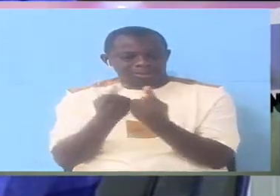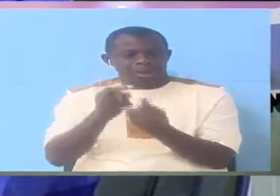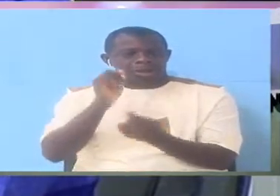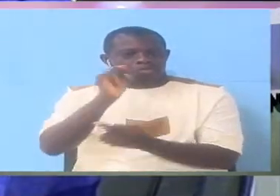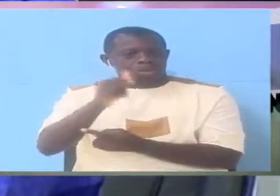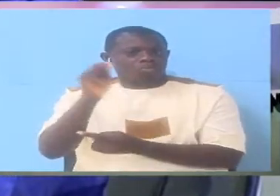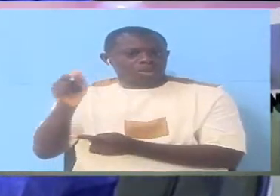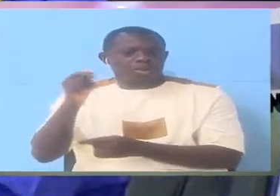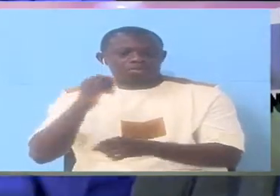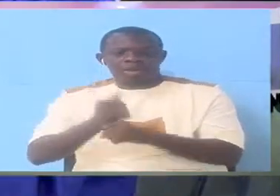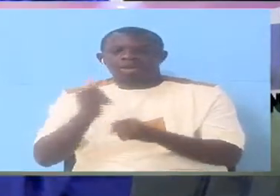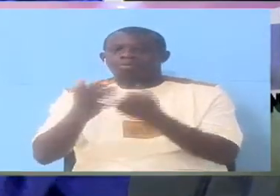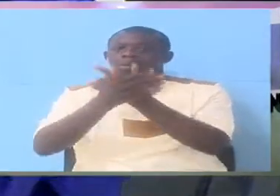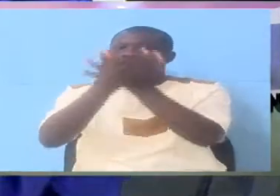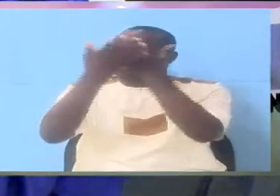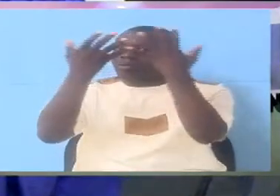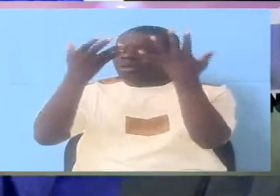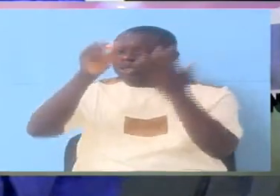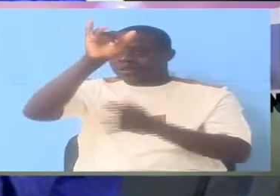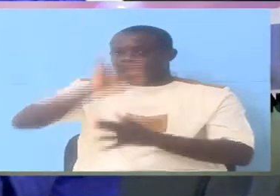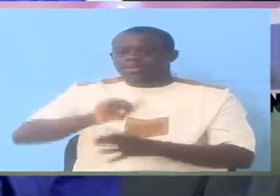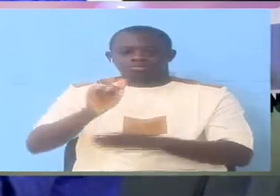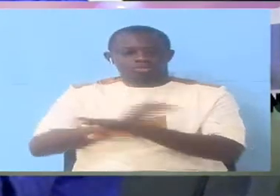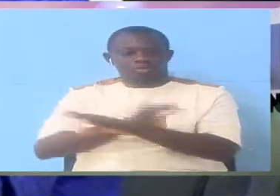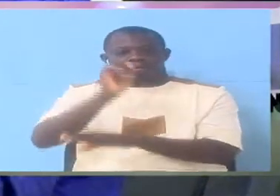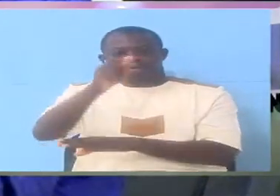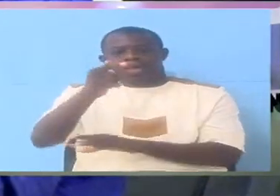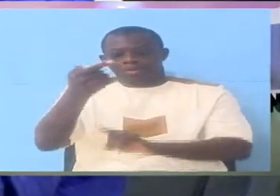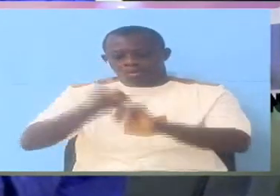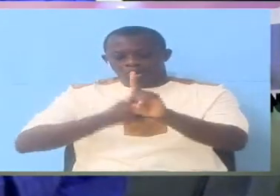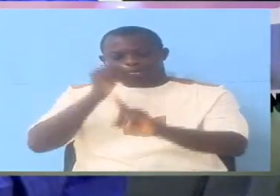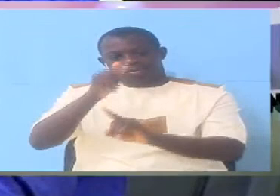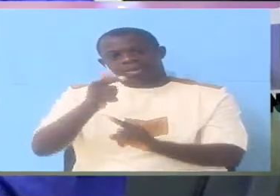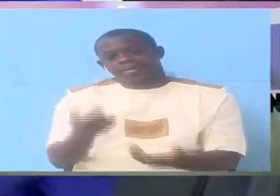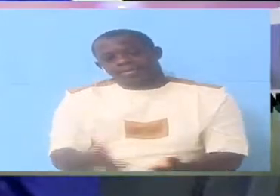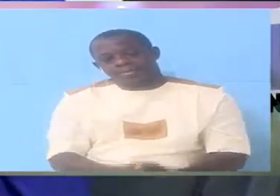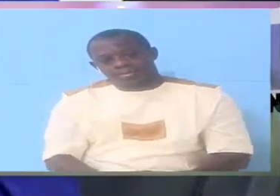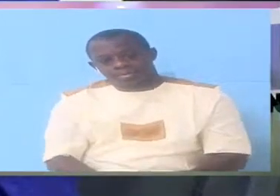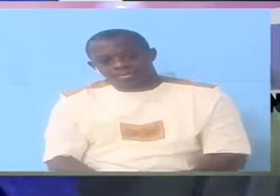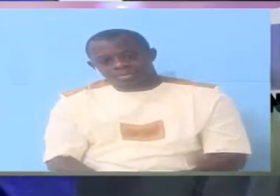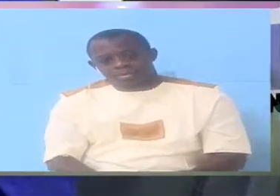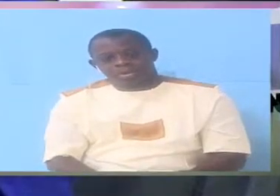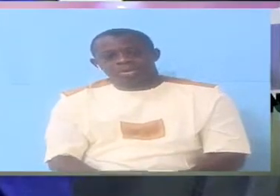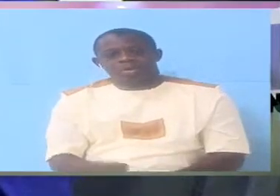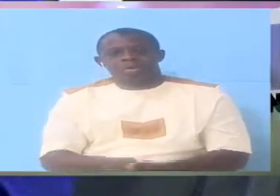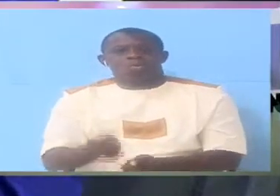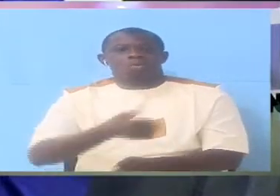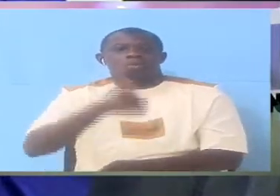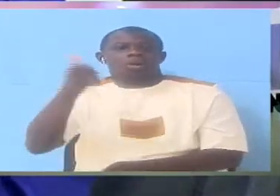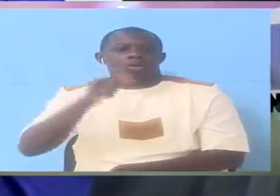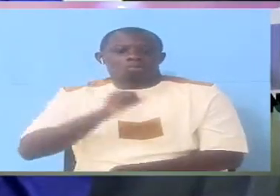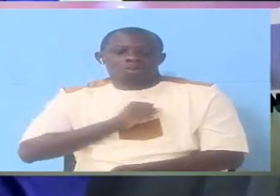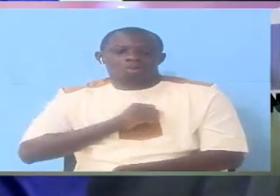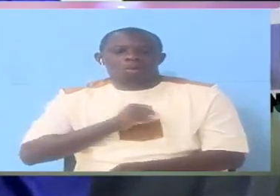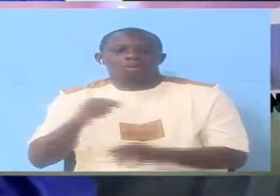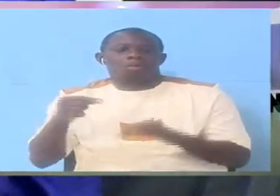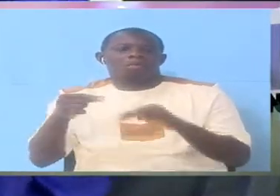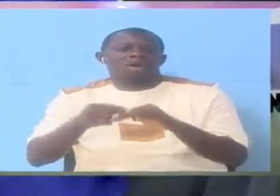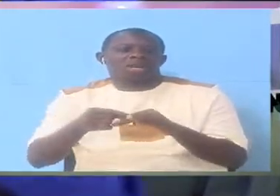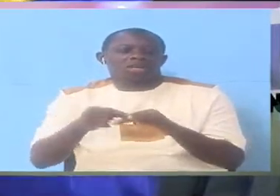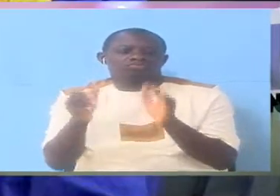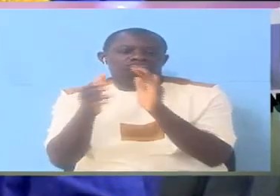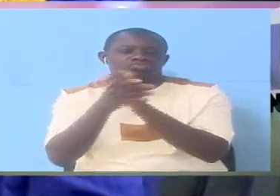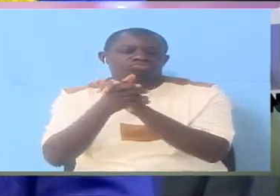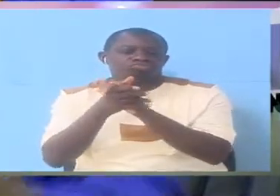number of years ti. And even before that is paid, it took some years. Dola football banda mel yalon ko la musul mamunyano